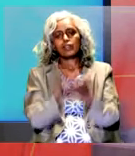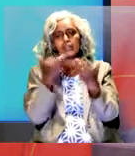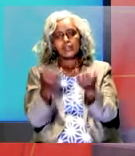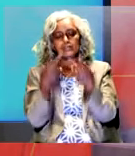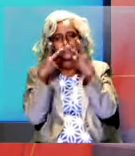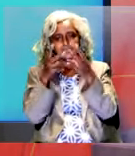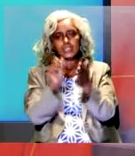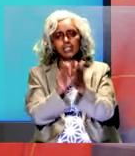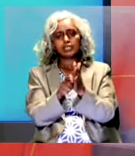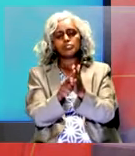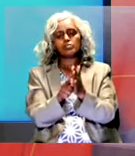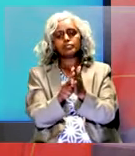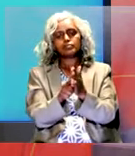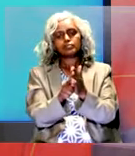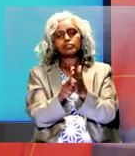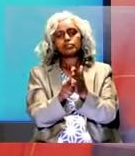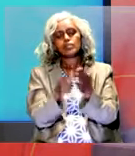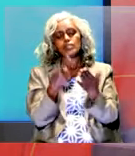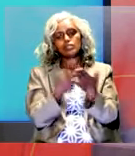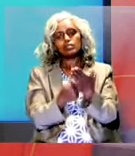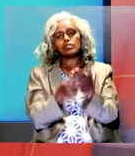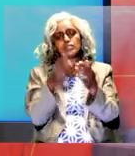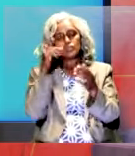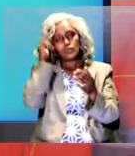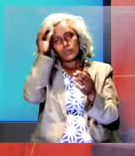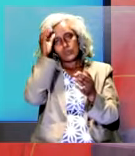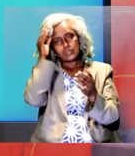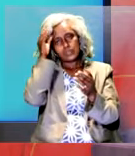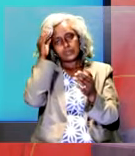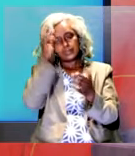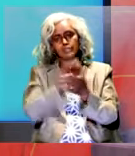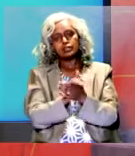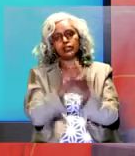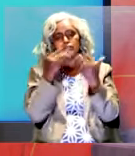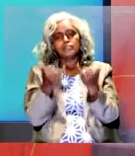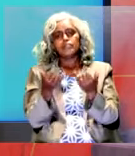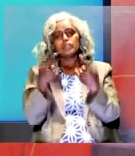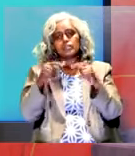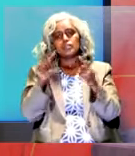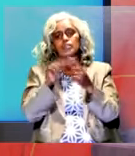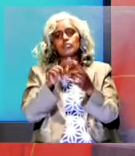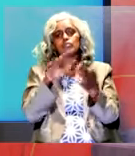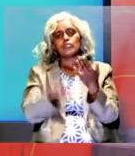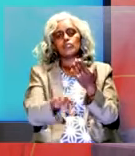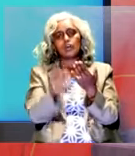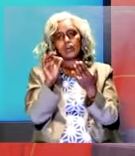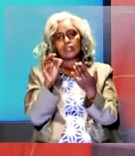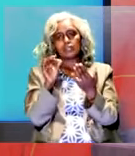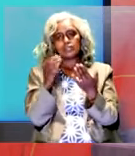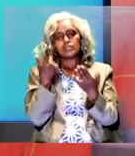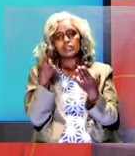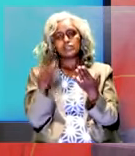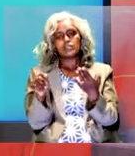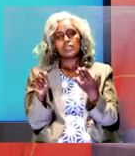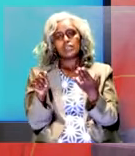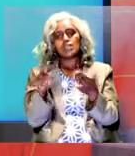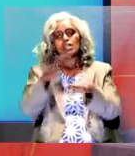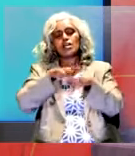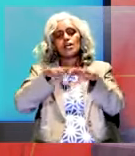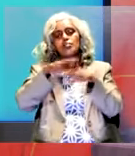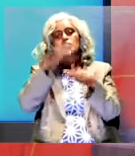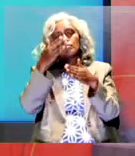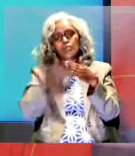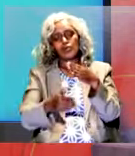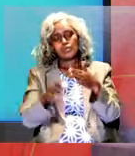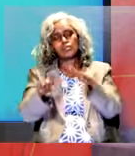Now let's see example for this concept. Now let's try to find the upper